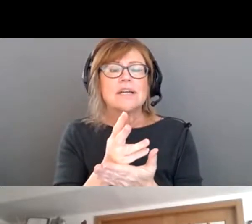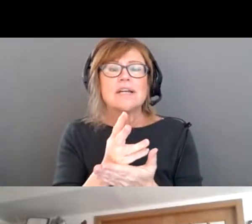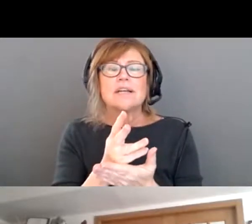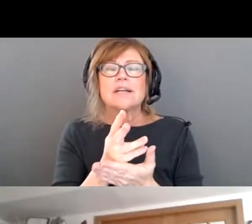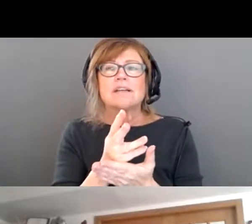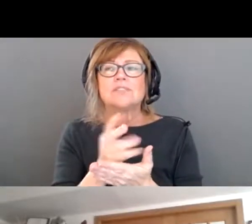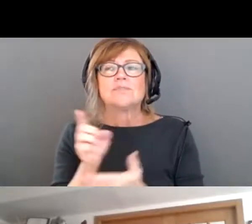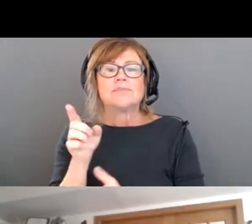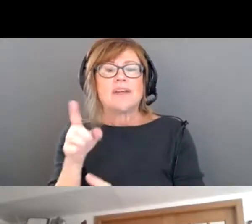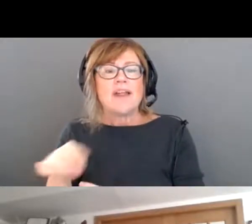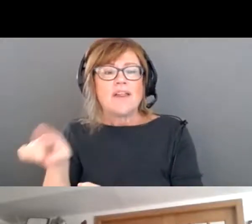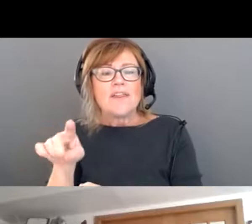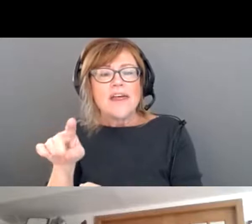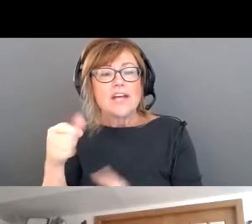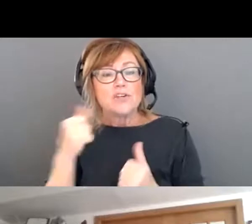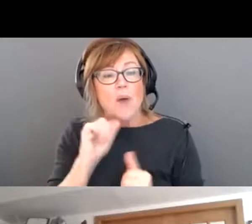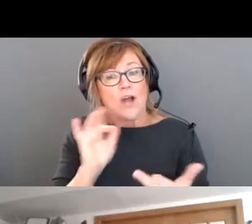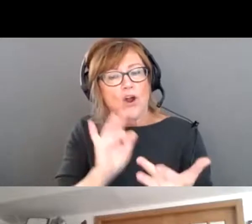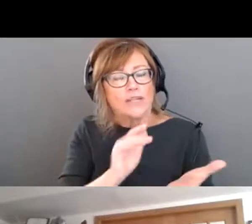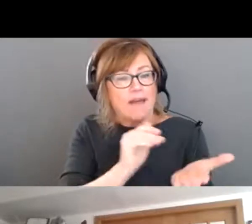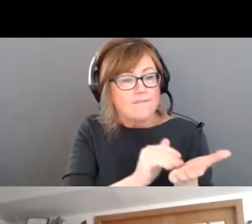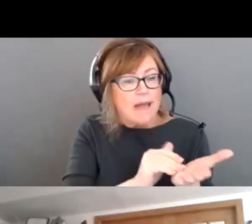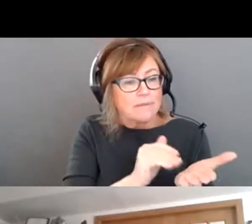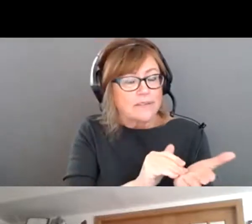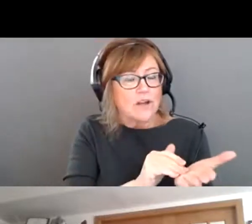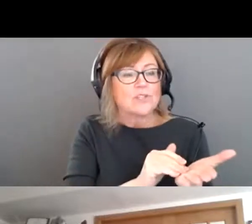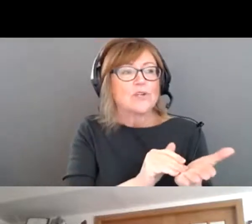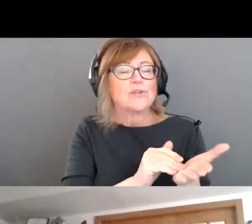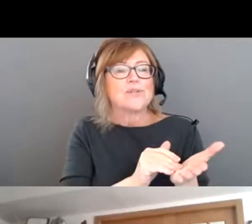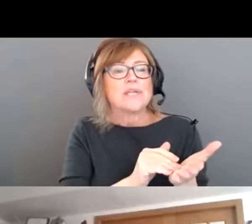geriatricians, I think has been quite impressive and